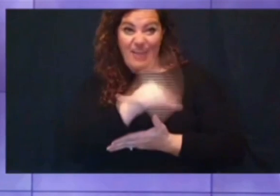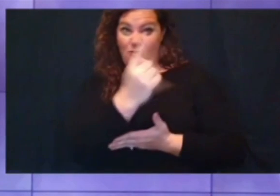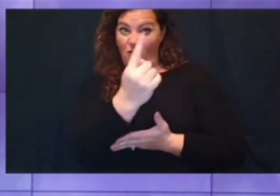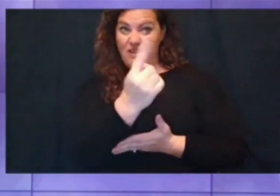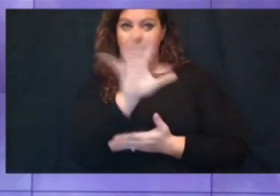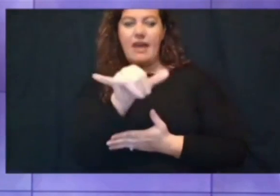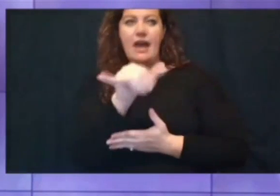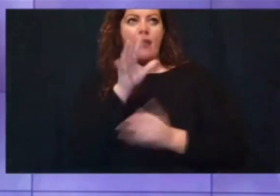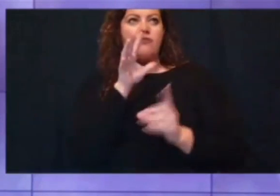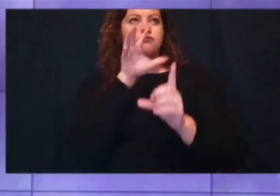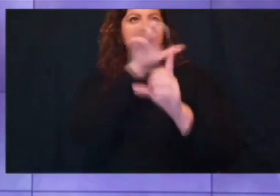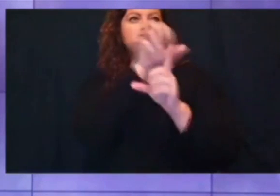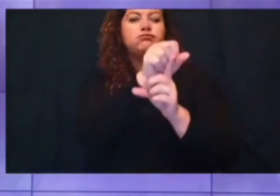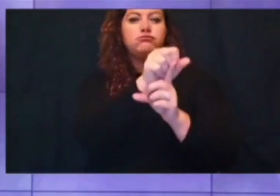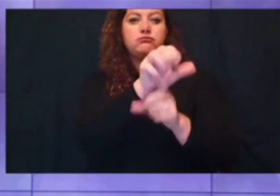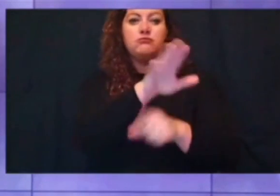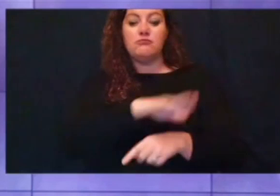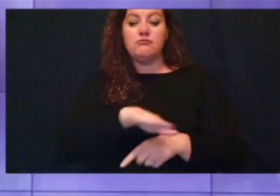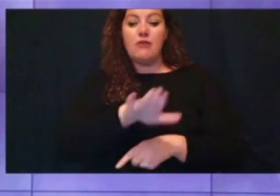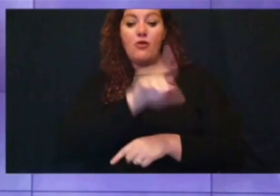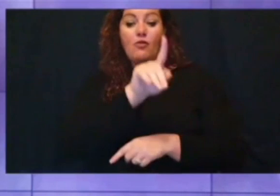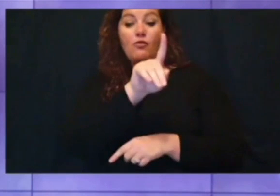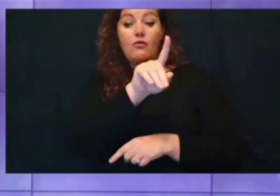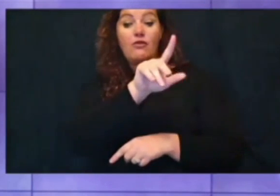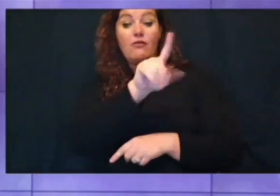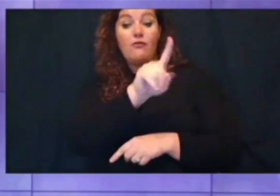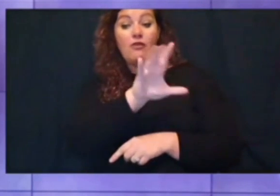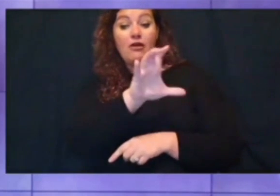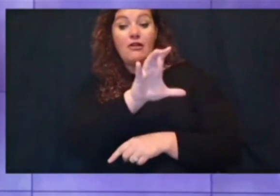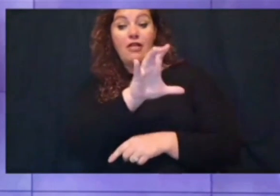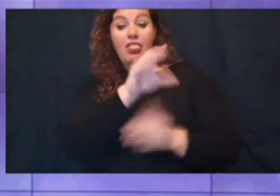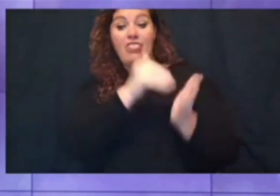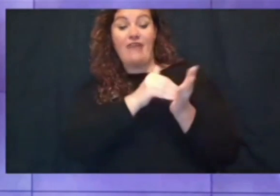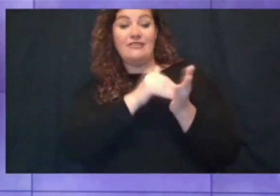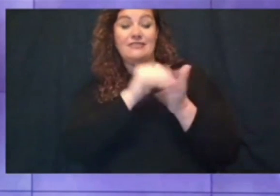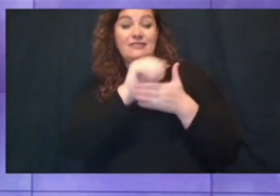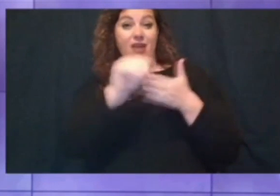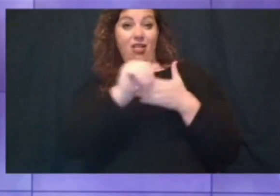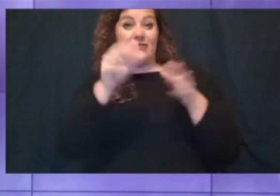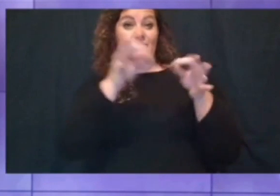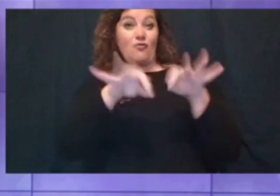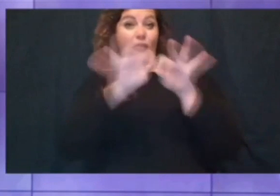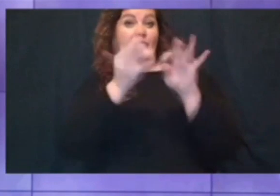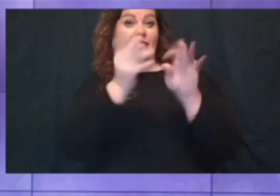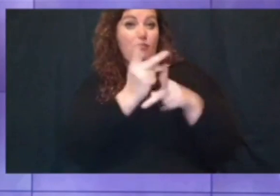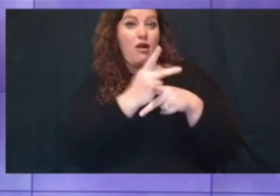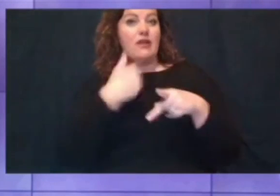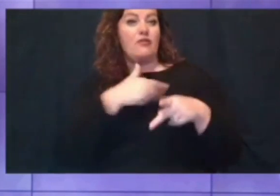worth of product that we seized.